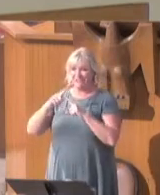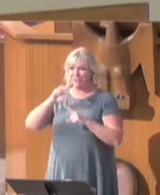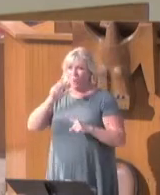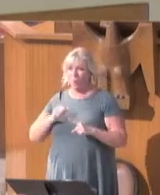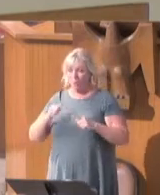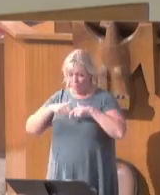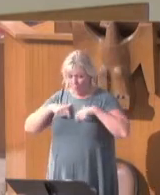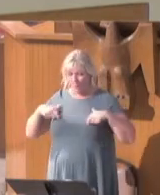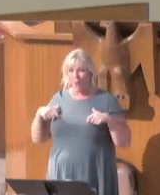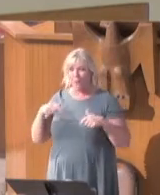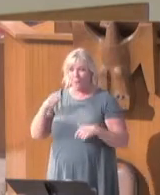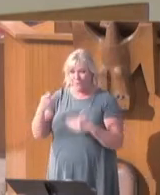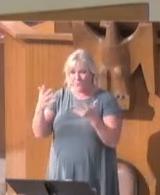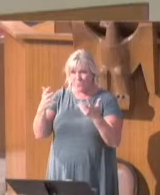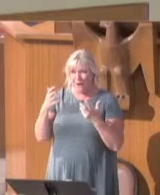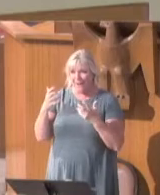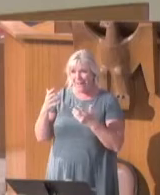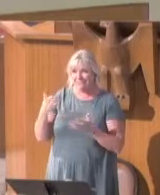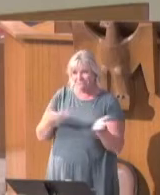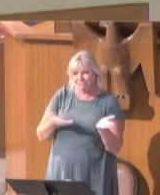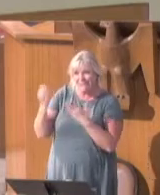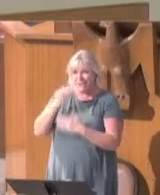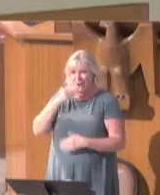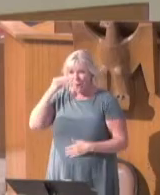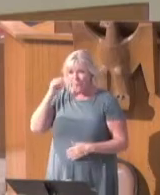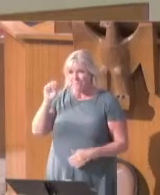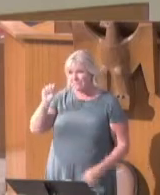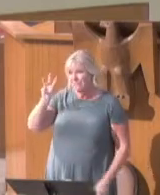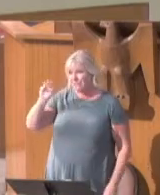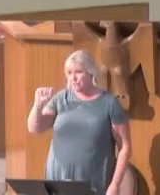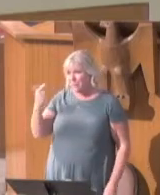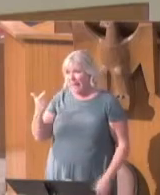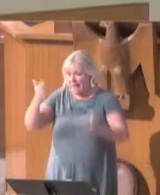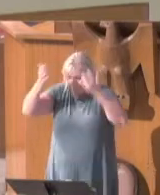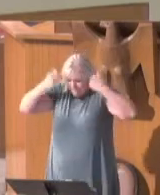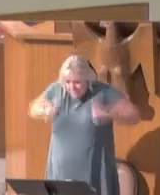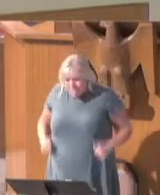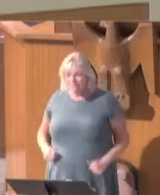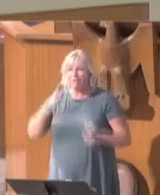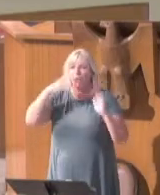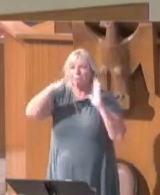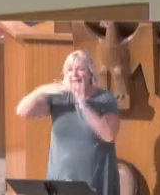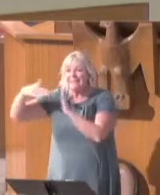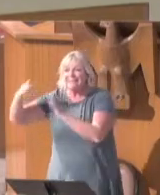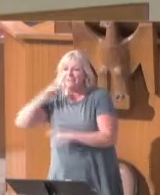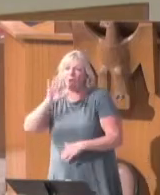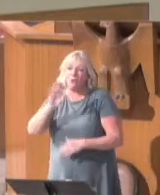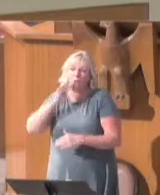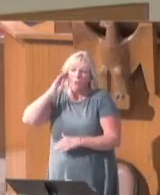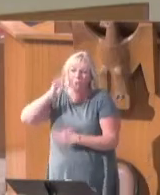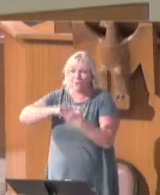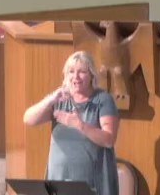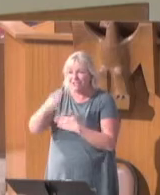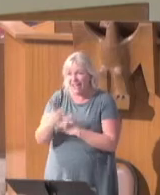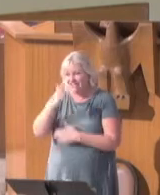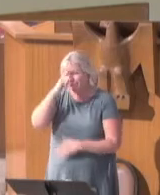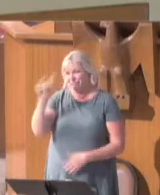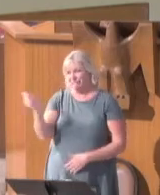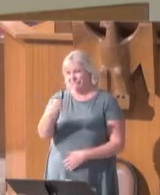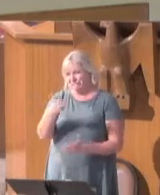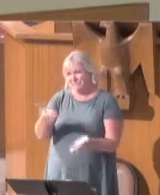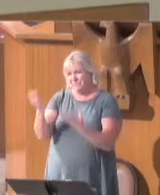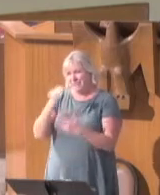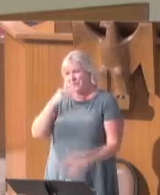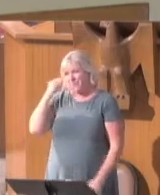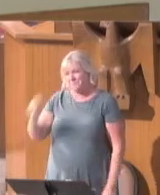So if you want to pick up some swag on your way out to use those shirts for painting or other projects around the house, please feel free to take one with you.